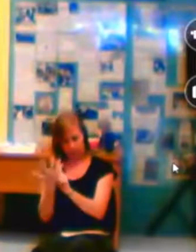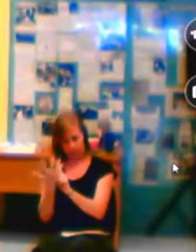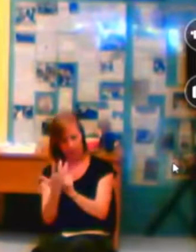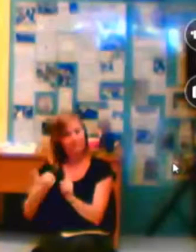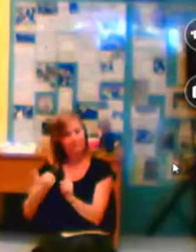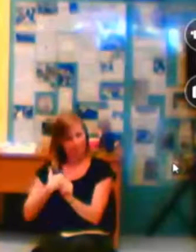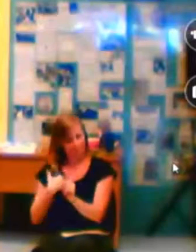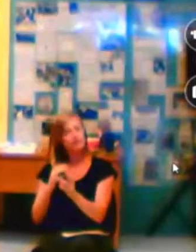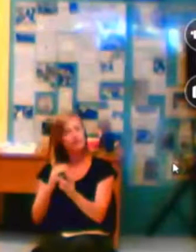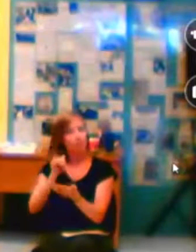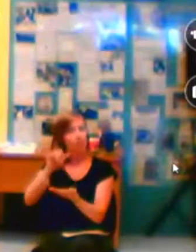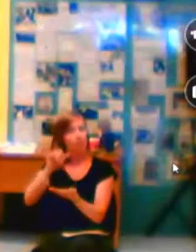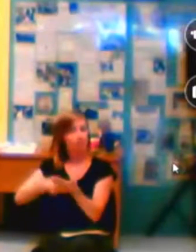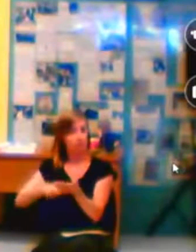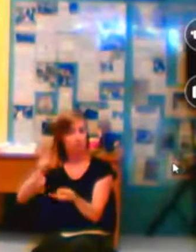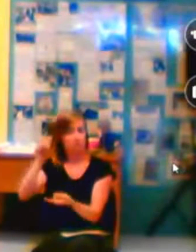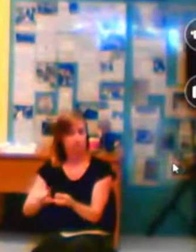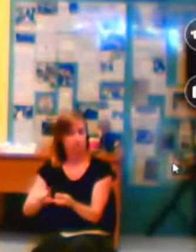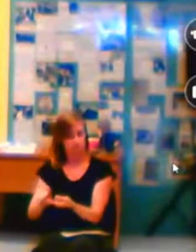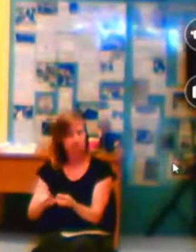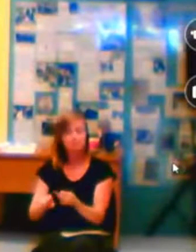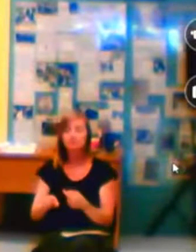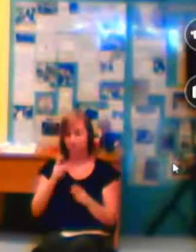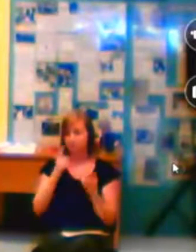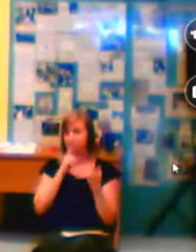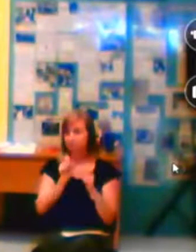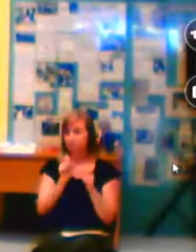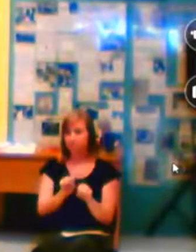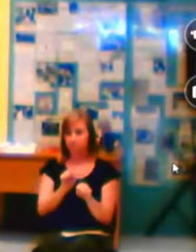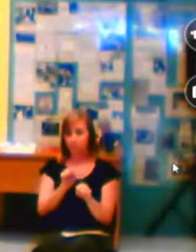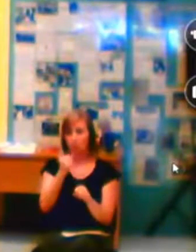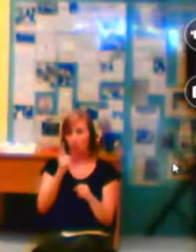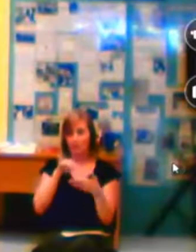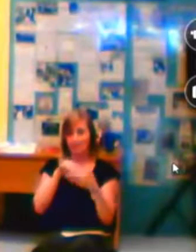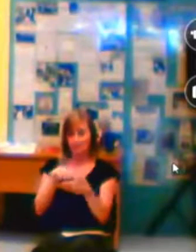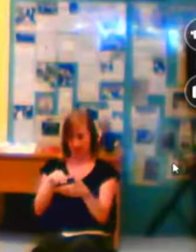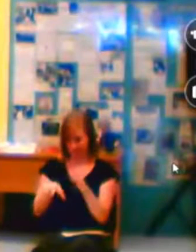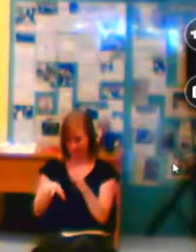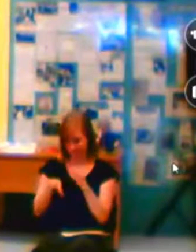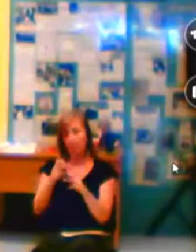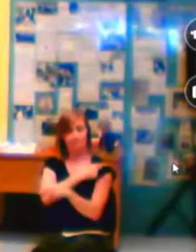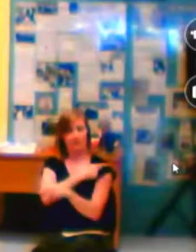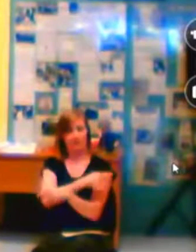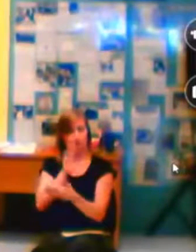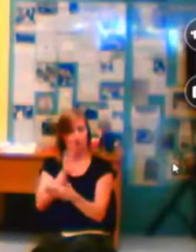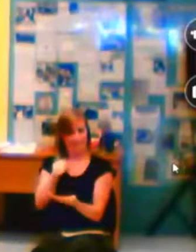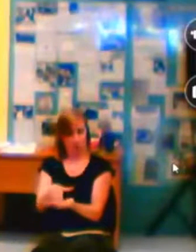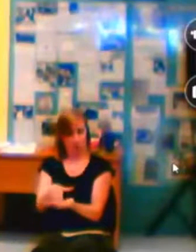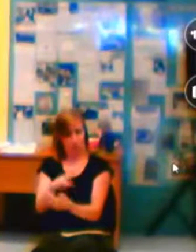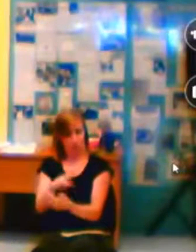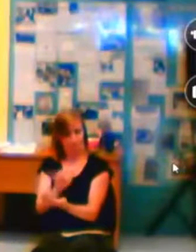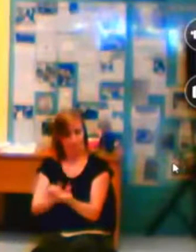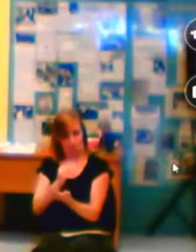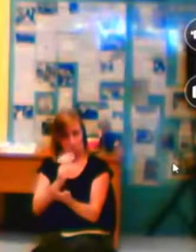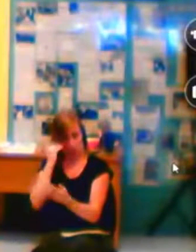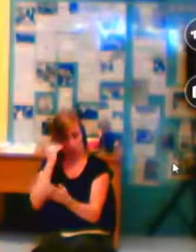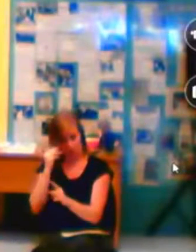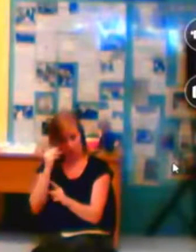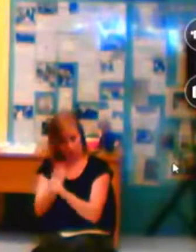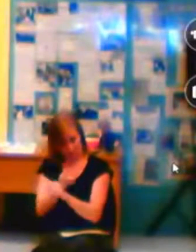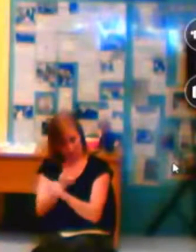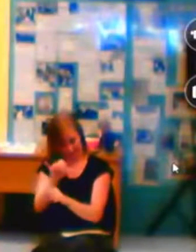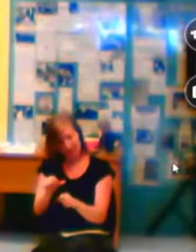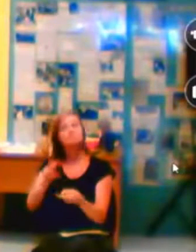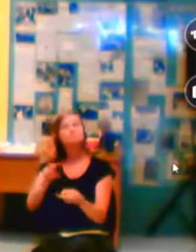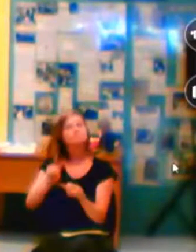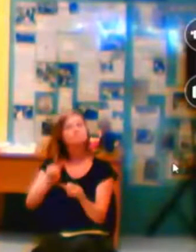delivery system for medically complex patients would center on patient-centered medical homes, which can provide cost-effective health management. In fact,